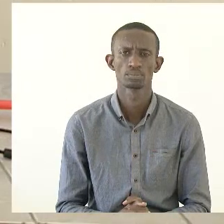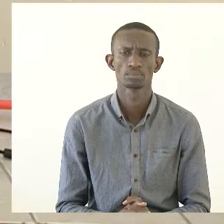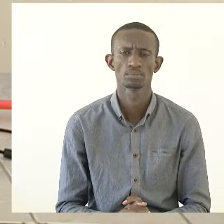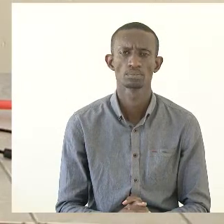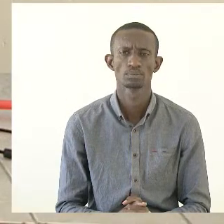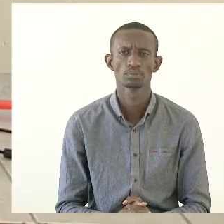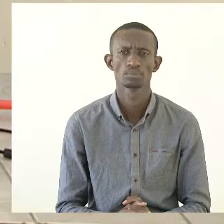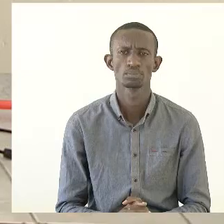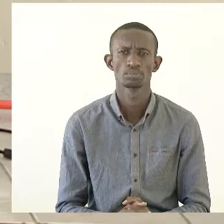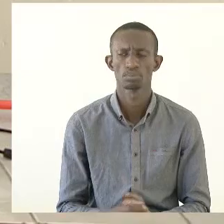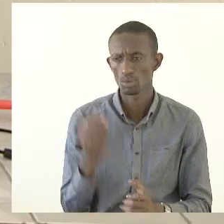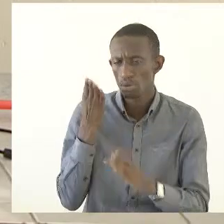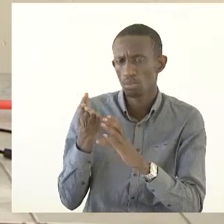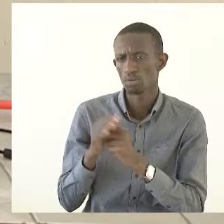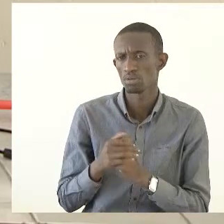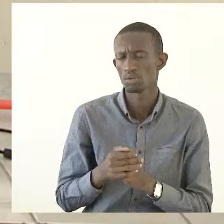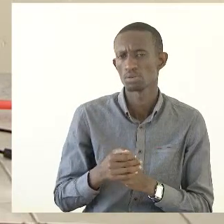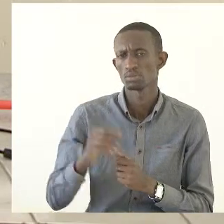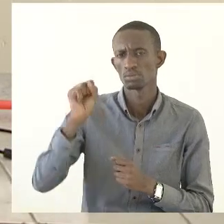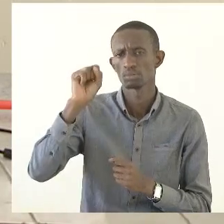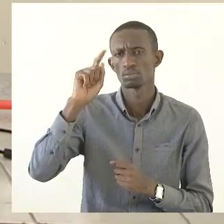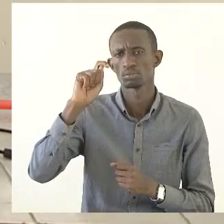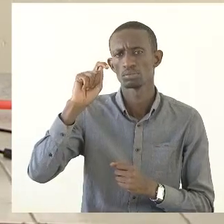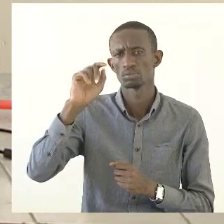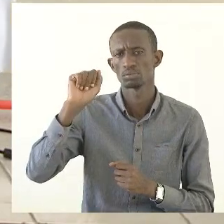of starch